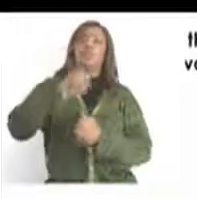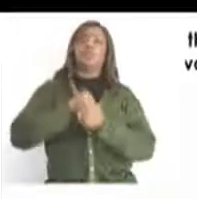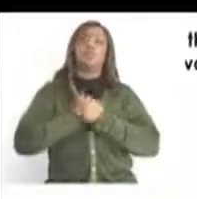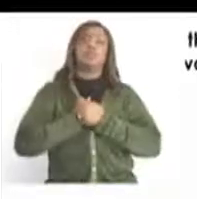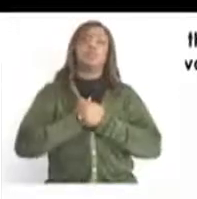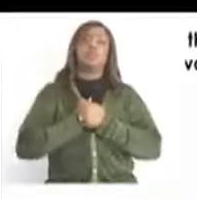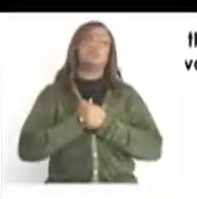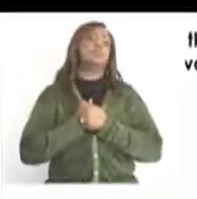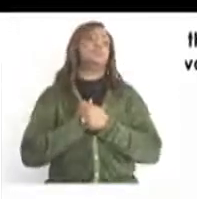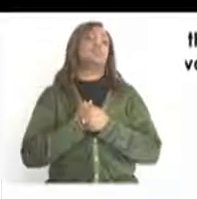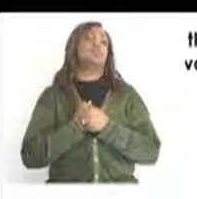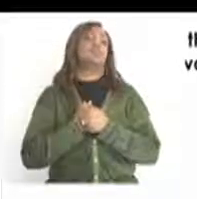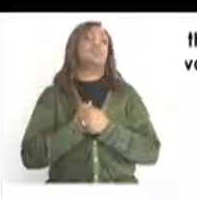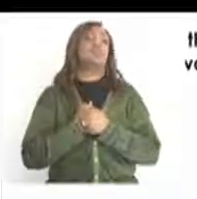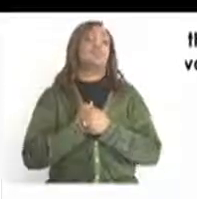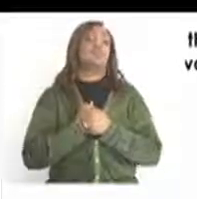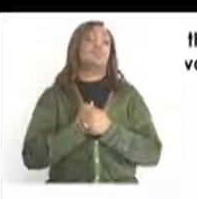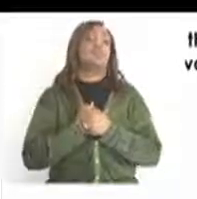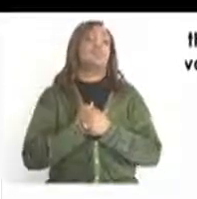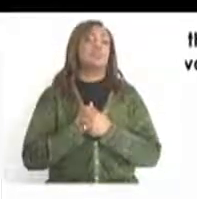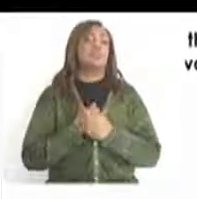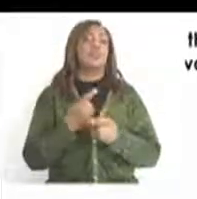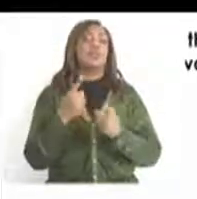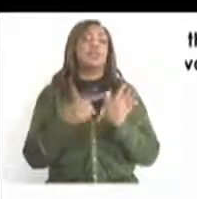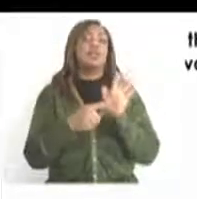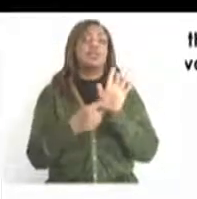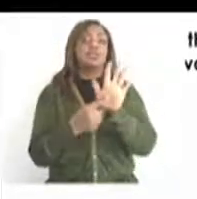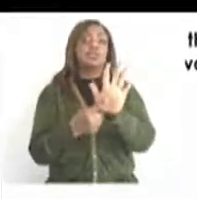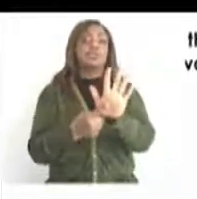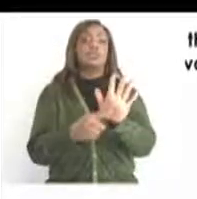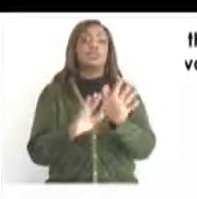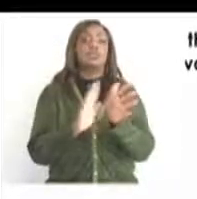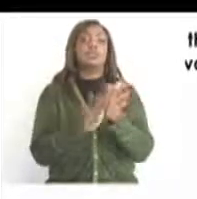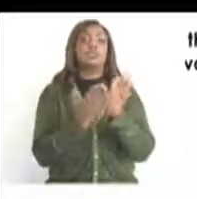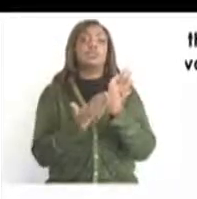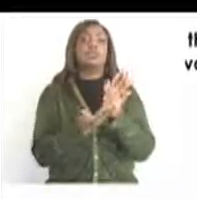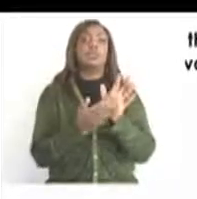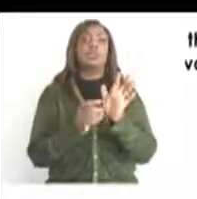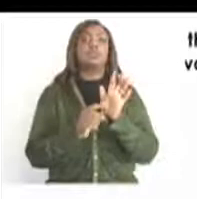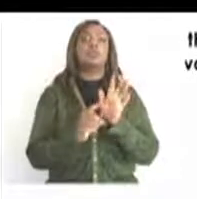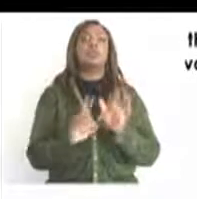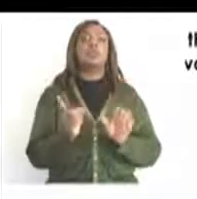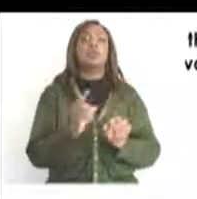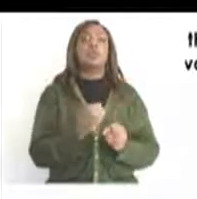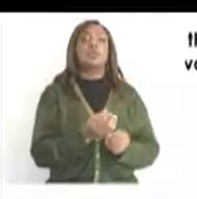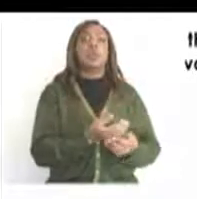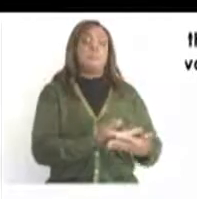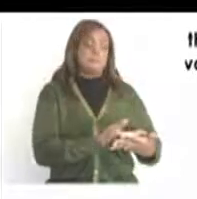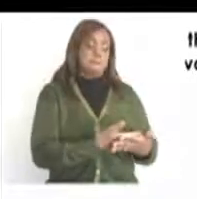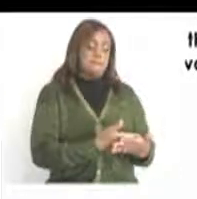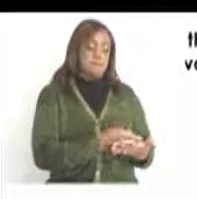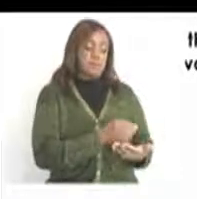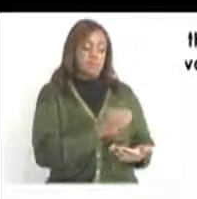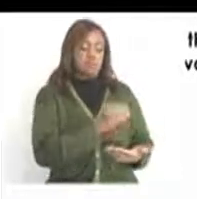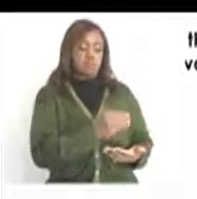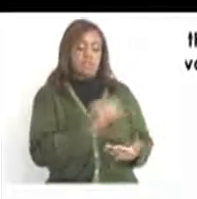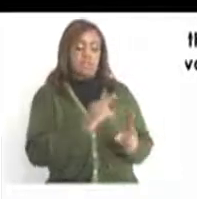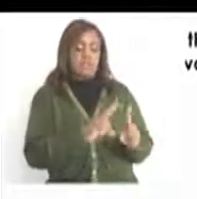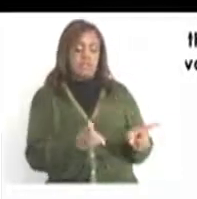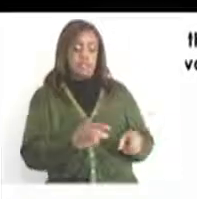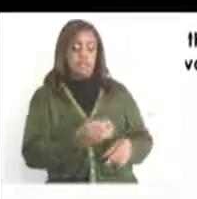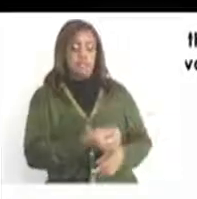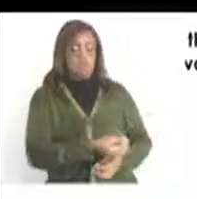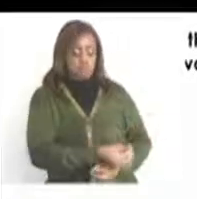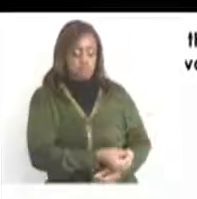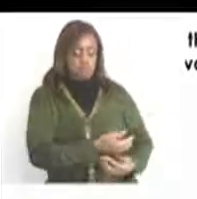Well, so when you look at the pictures, that picture is trying to show you the different stages that